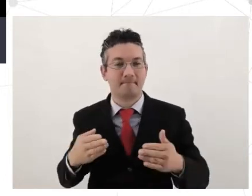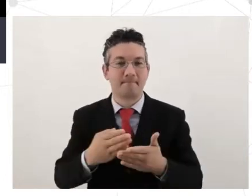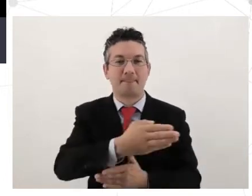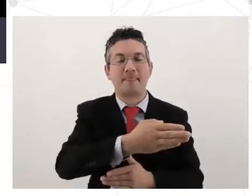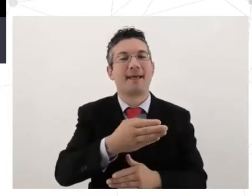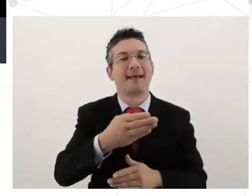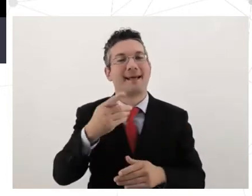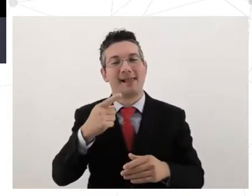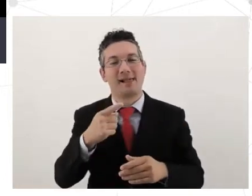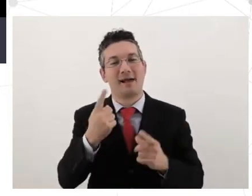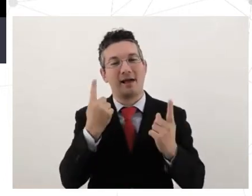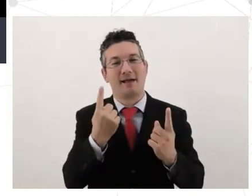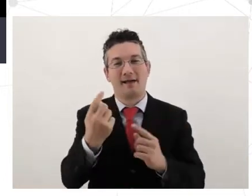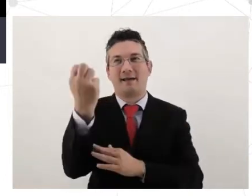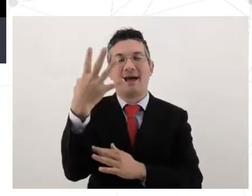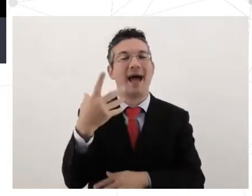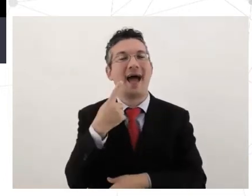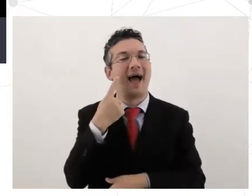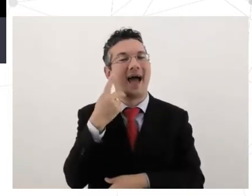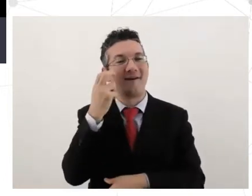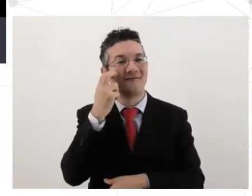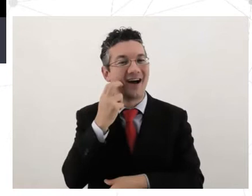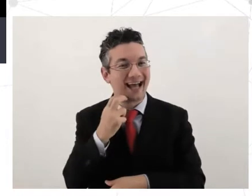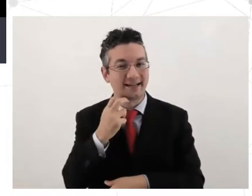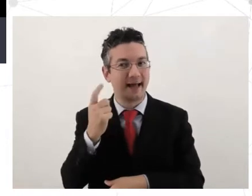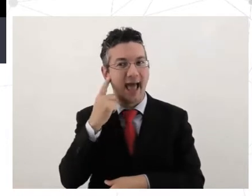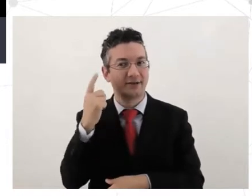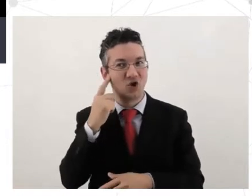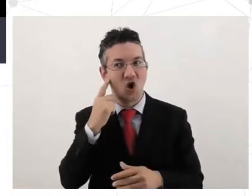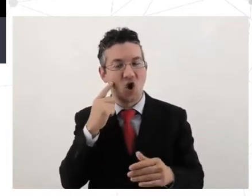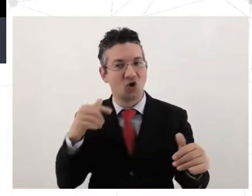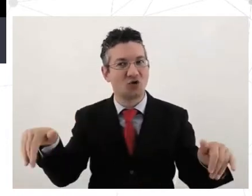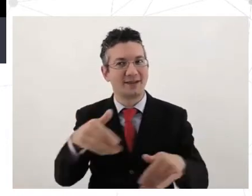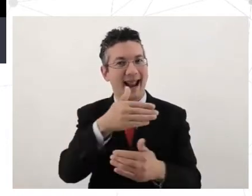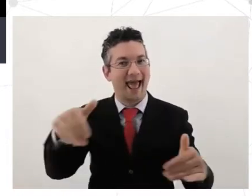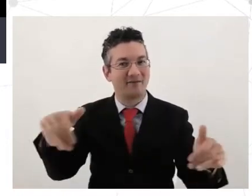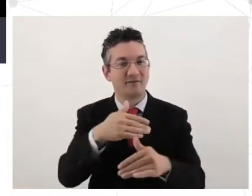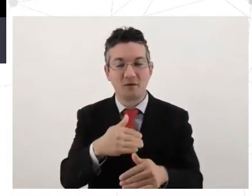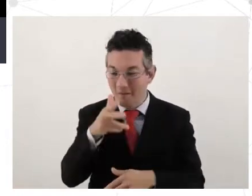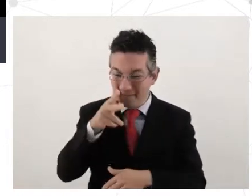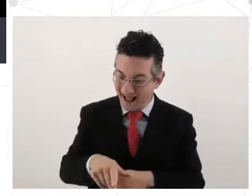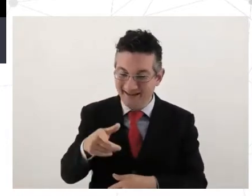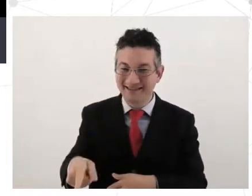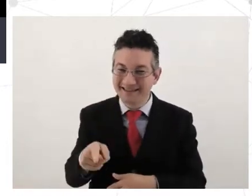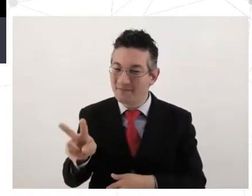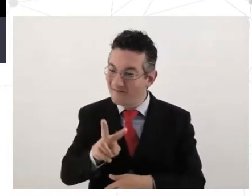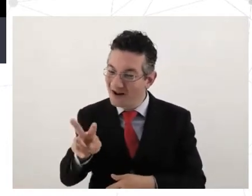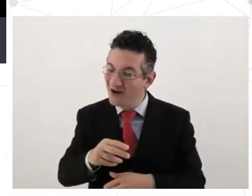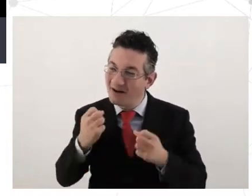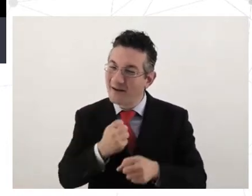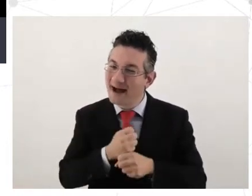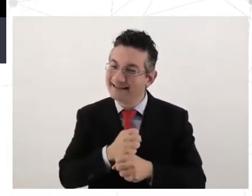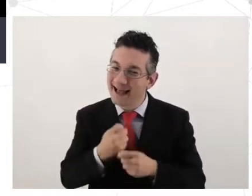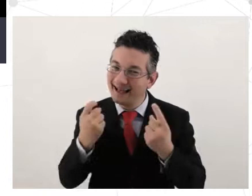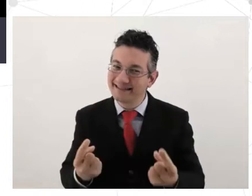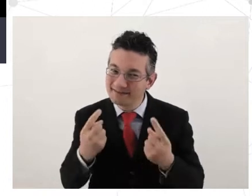I hear the music sound which Belle is making. It's a musical bell sound. We are almost at the